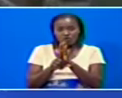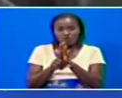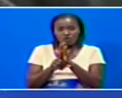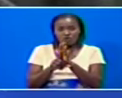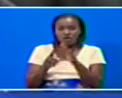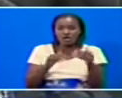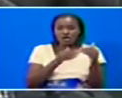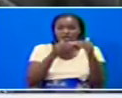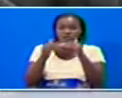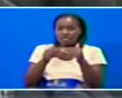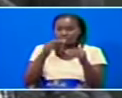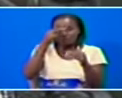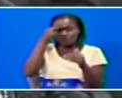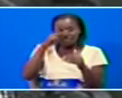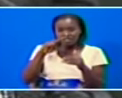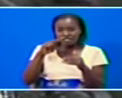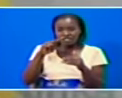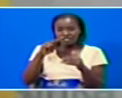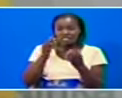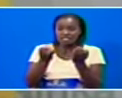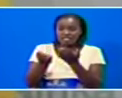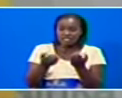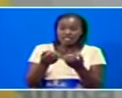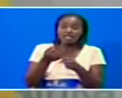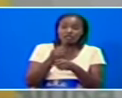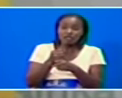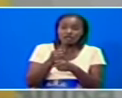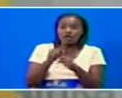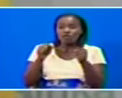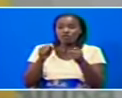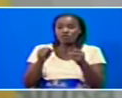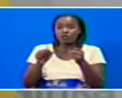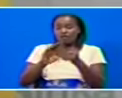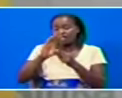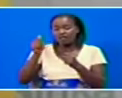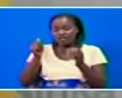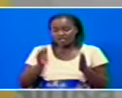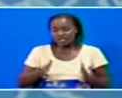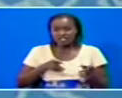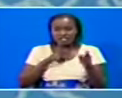harmonize policies, to make it possible for Africans to travel through their continent.